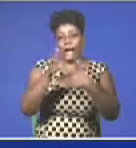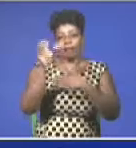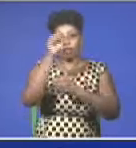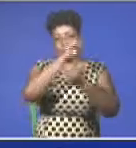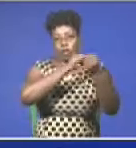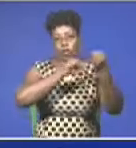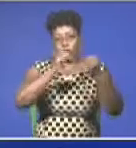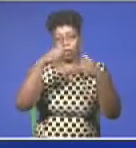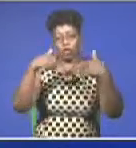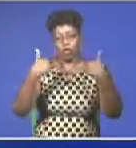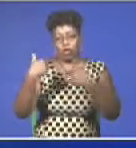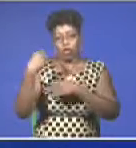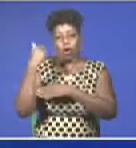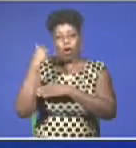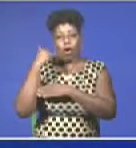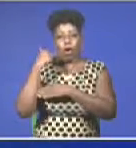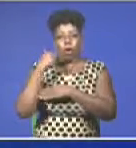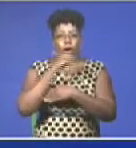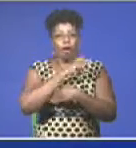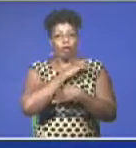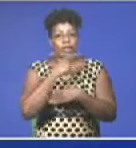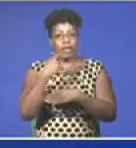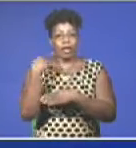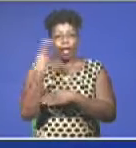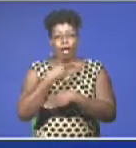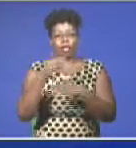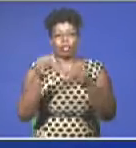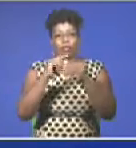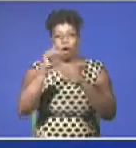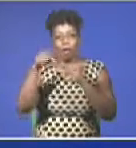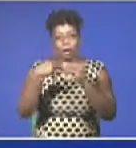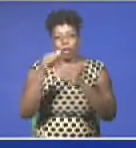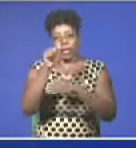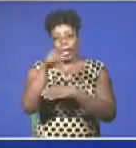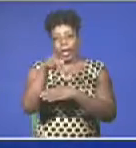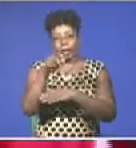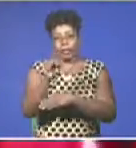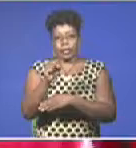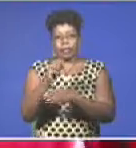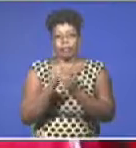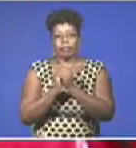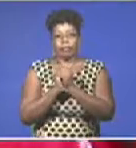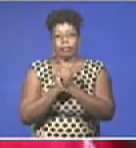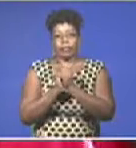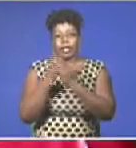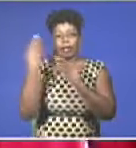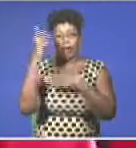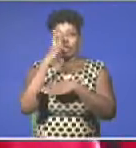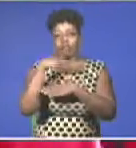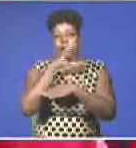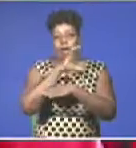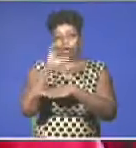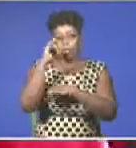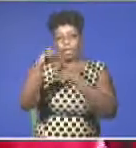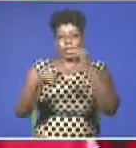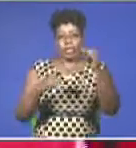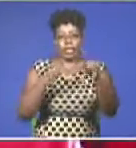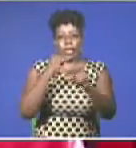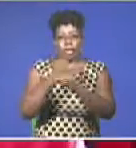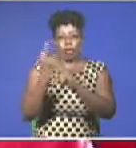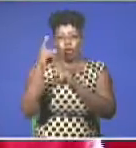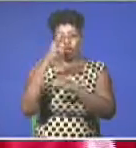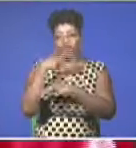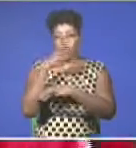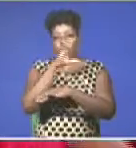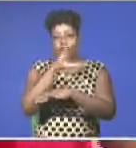Youth Officer at the Red Cross, Andrei Strawn, tells us more about the apps. The Bahamas Red Cross and the International Federation for Red